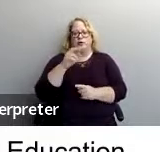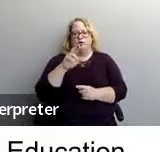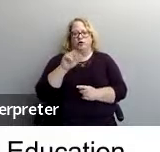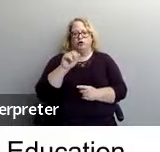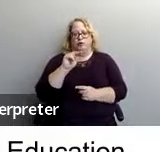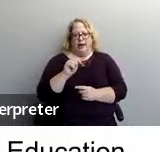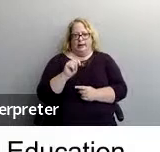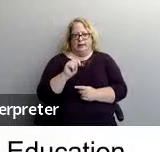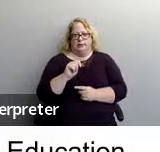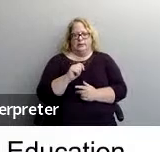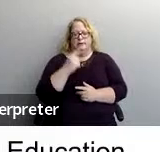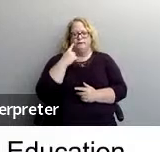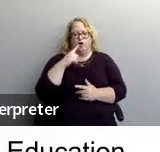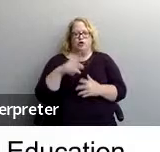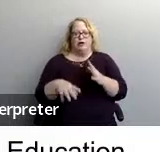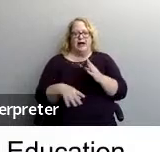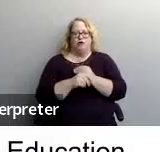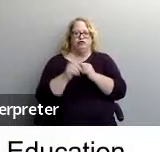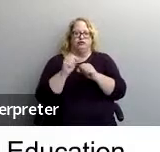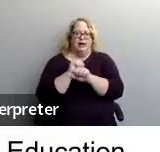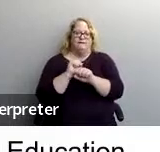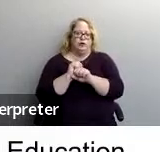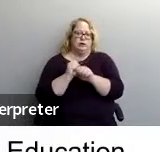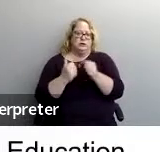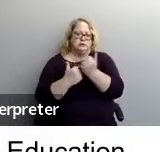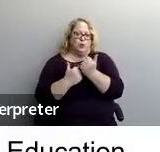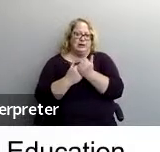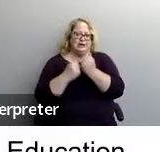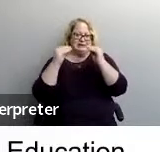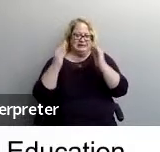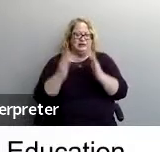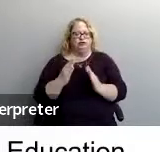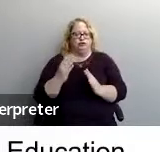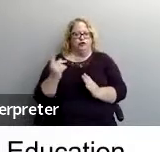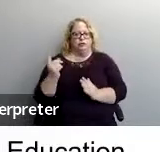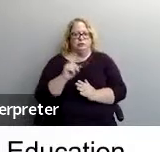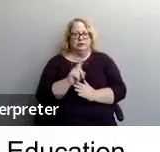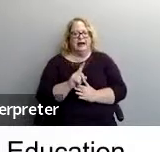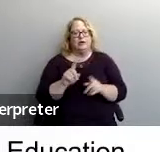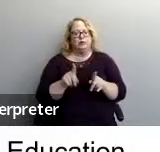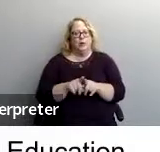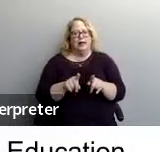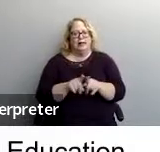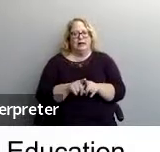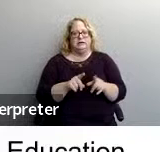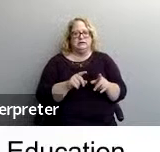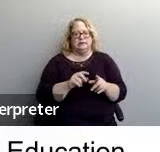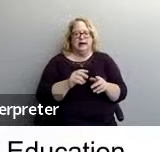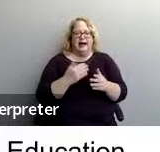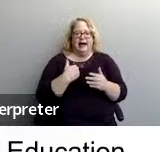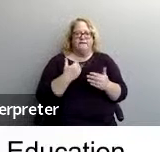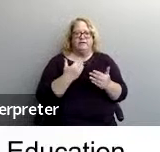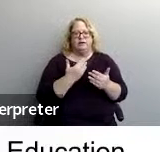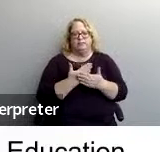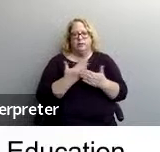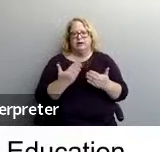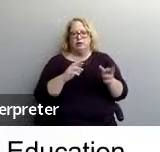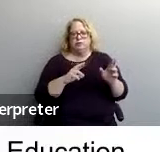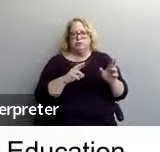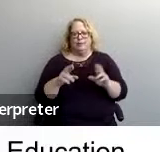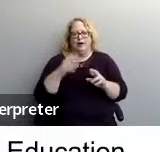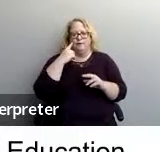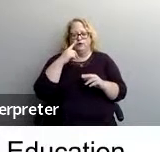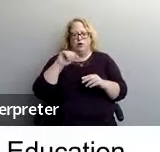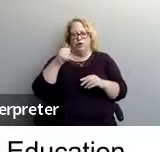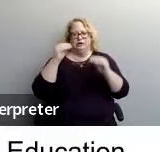DESE, for their extra effort in, supporting teachers coming through, as well as preparing some materials, for other teachers